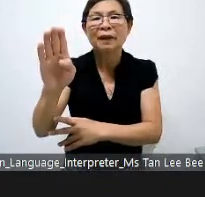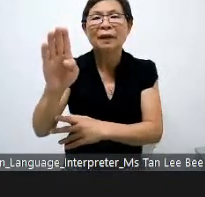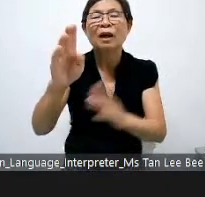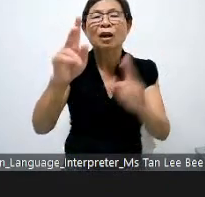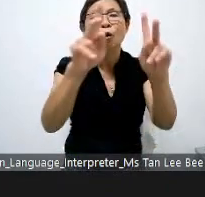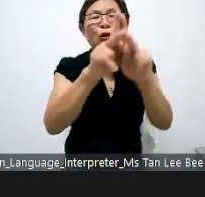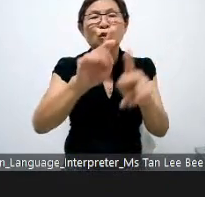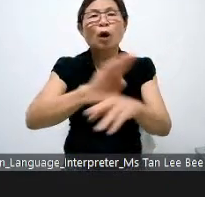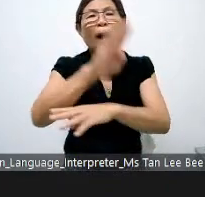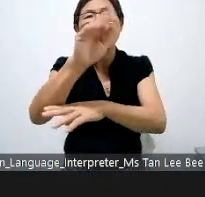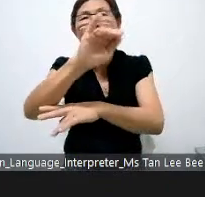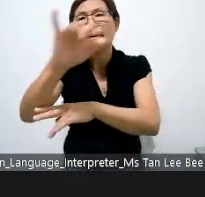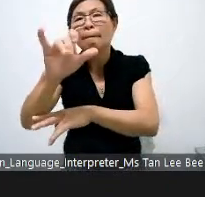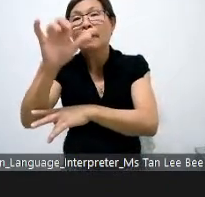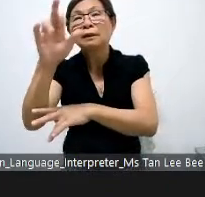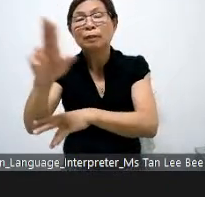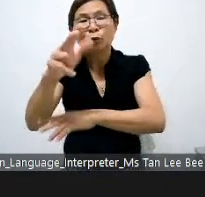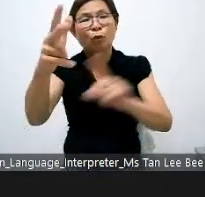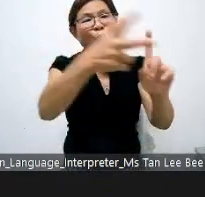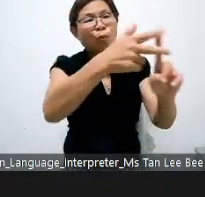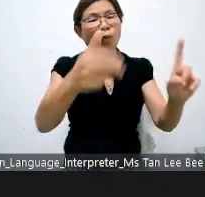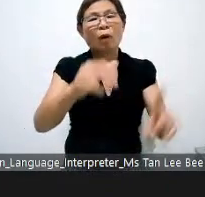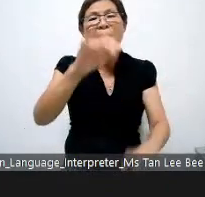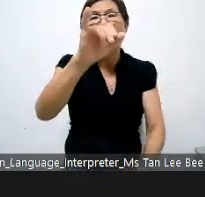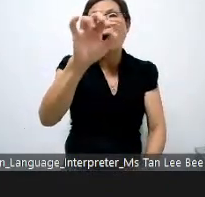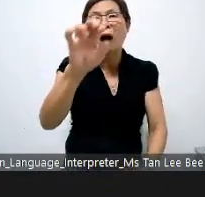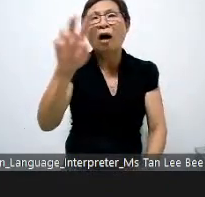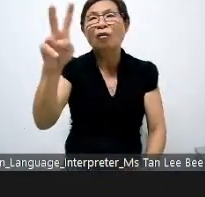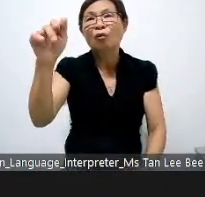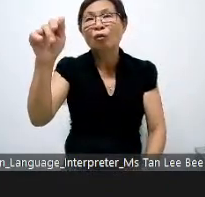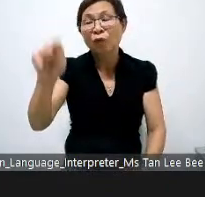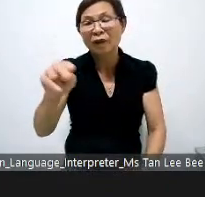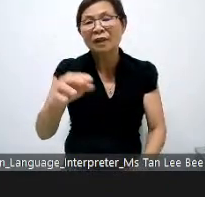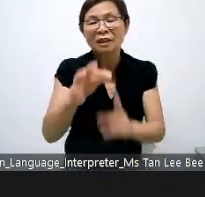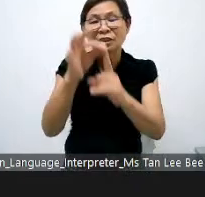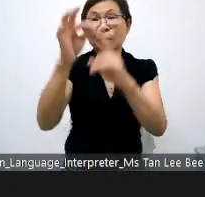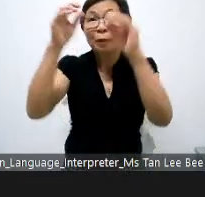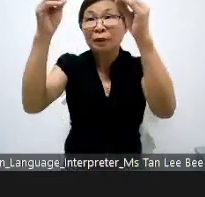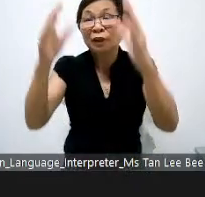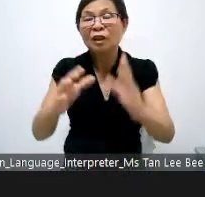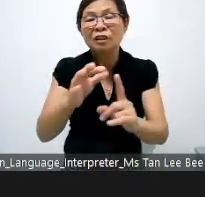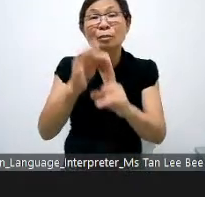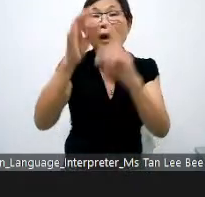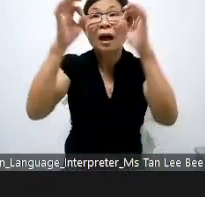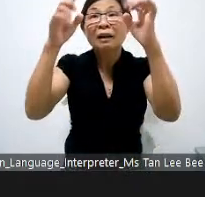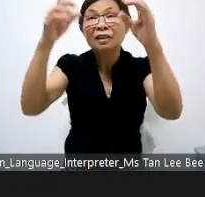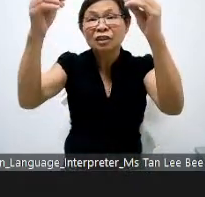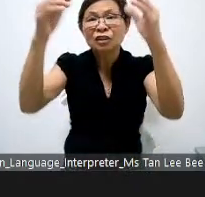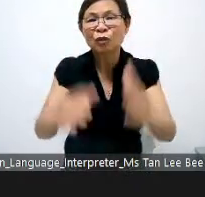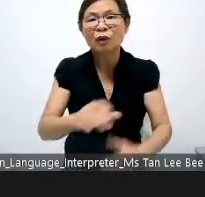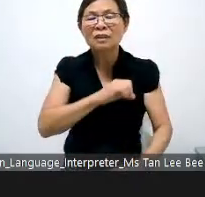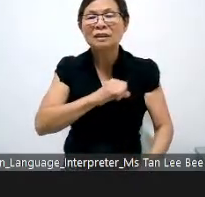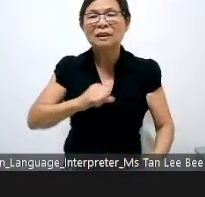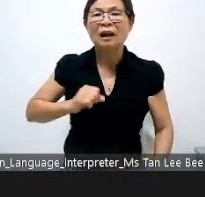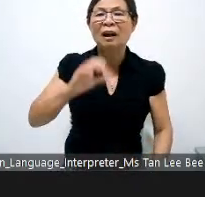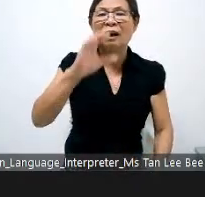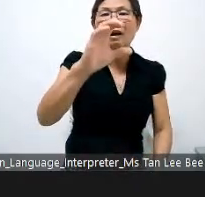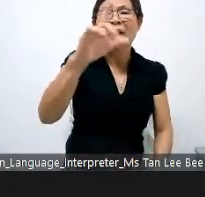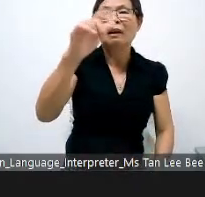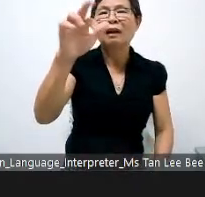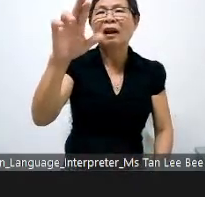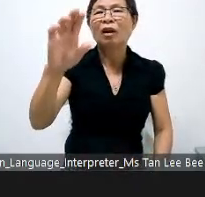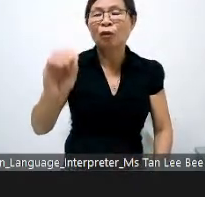Indonesia, Dr. Erwin D. Salupari, Special Education Teacher, Senator Claro M.